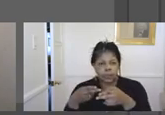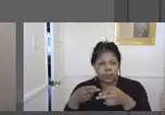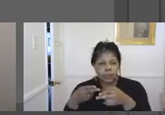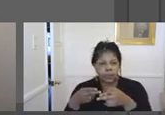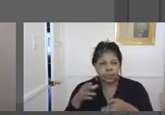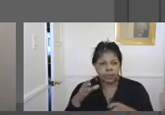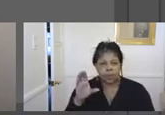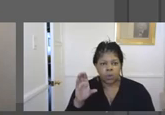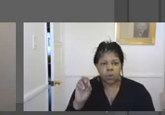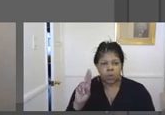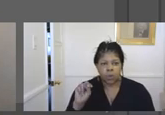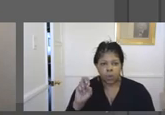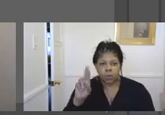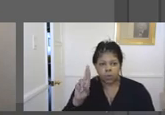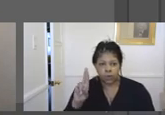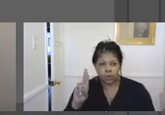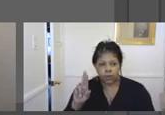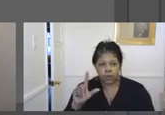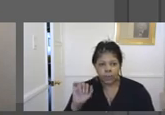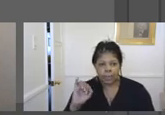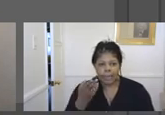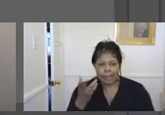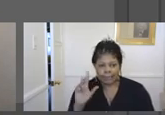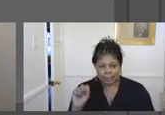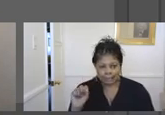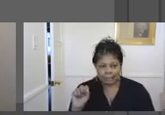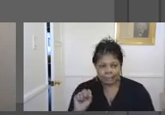light. So I'll just rename it corner light.